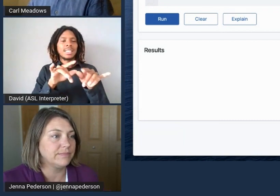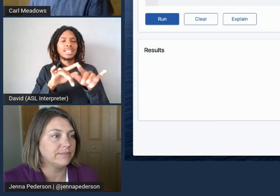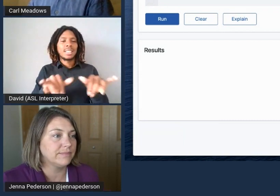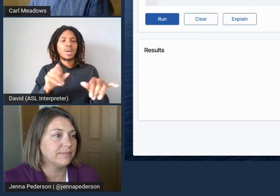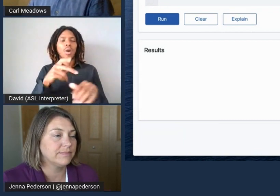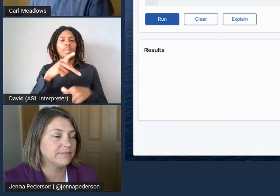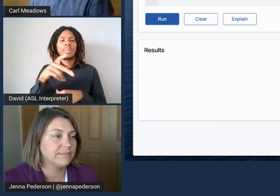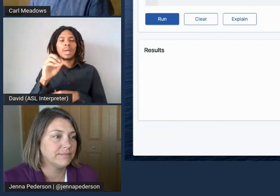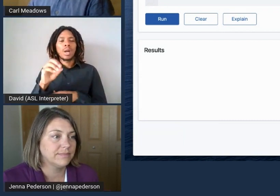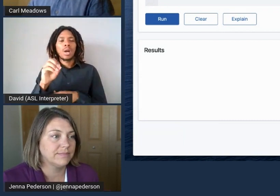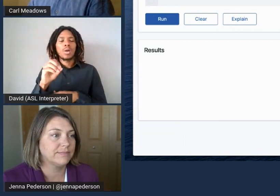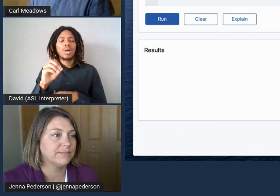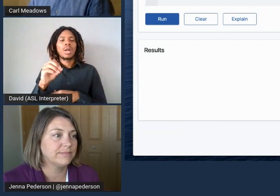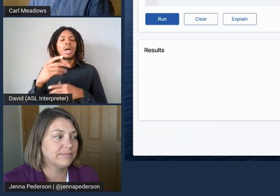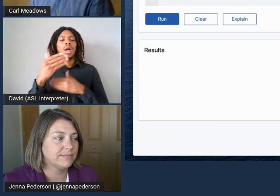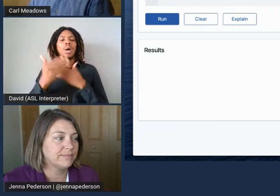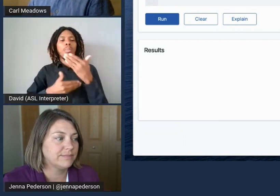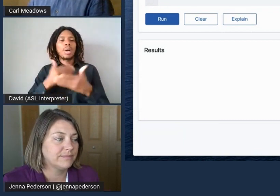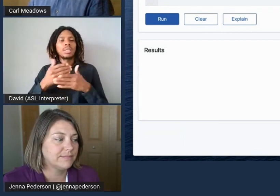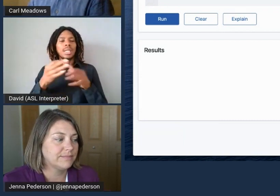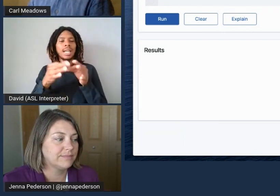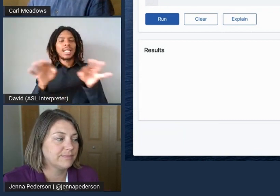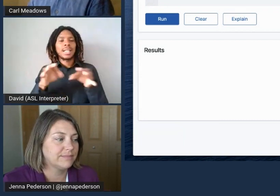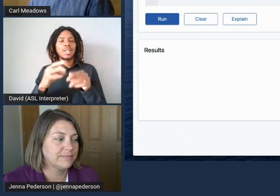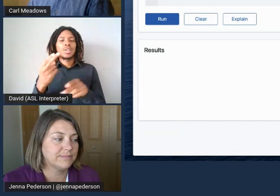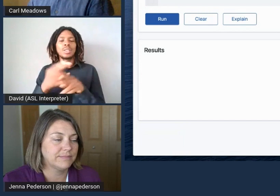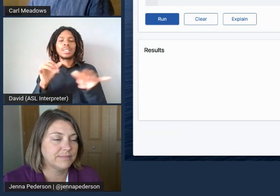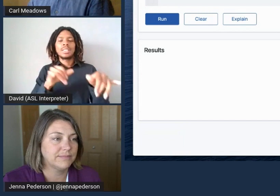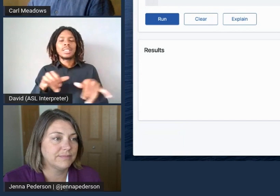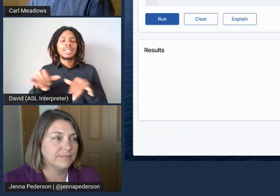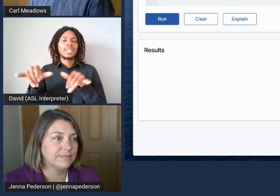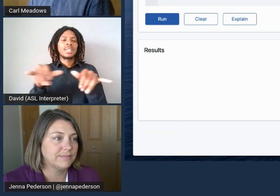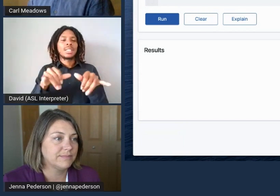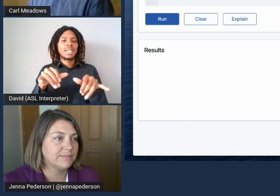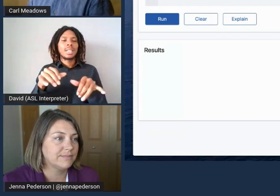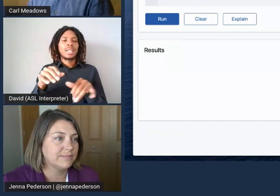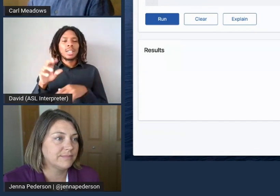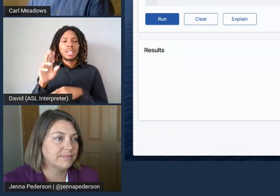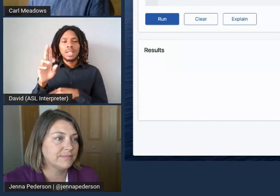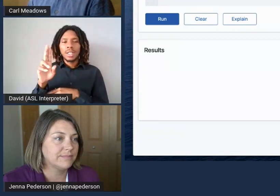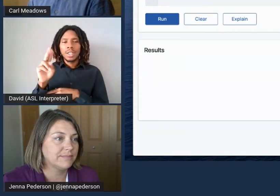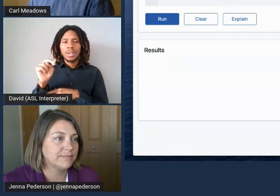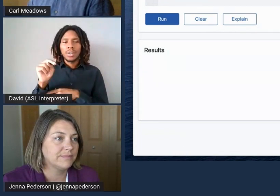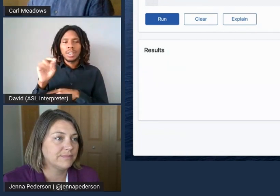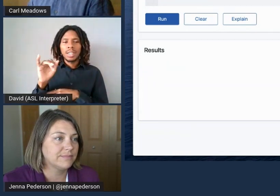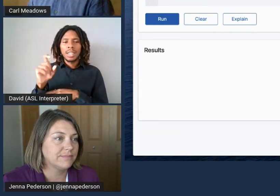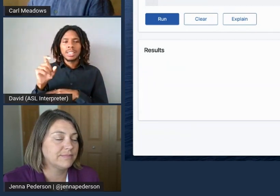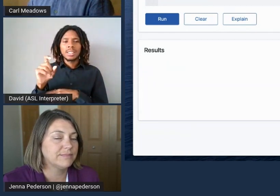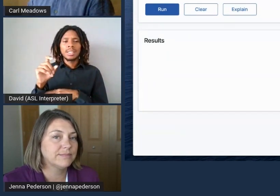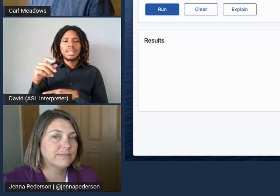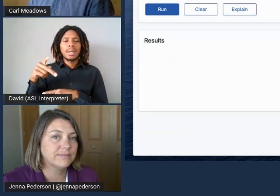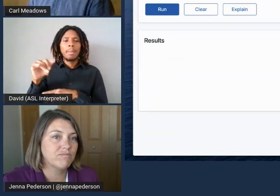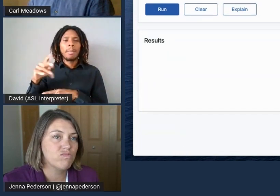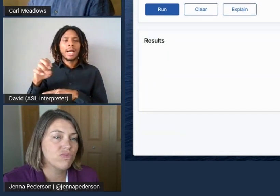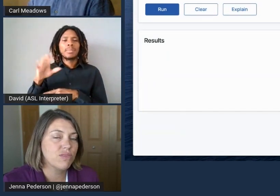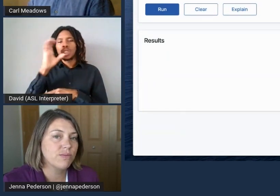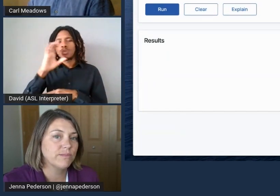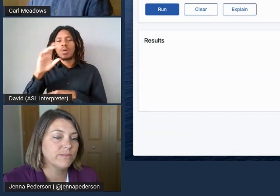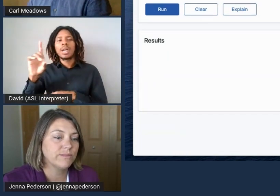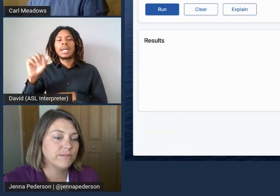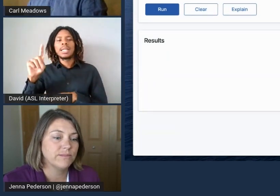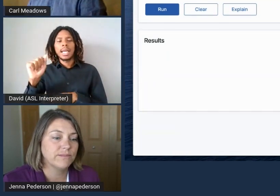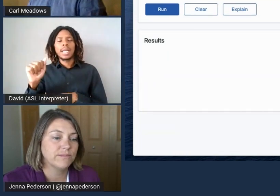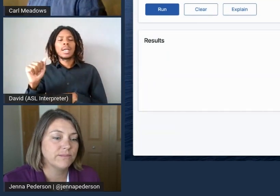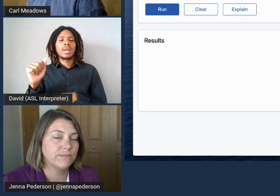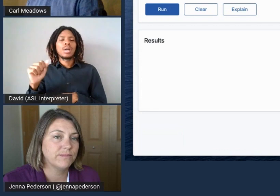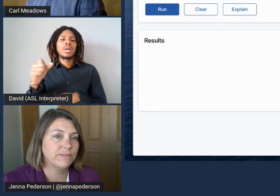is a language that we developed, which uses standard Unix-style types to explore data. And I'm just going